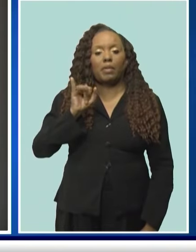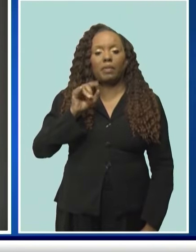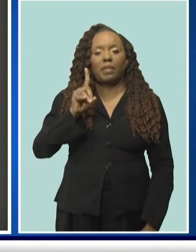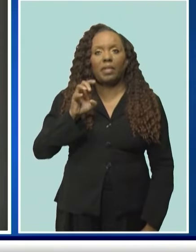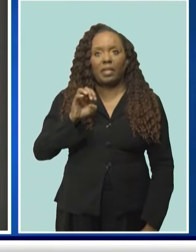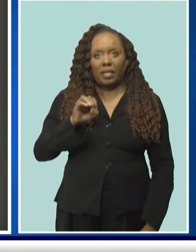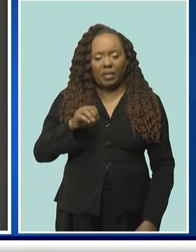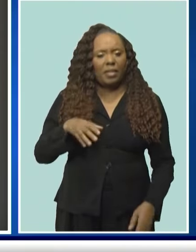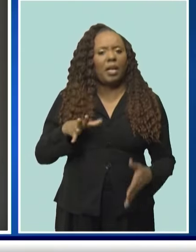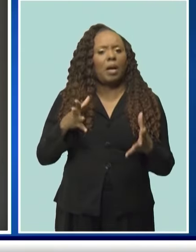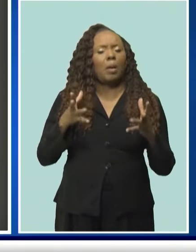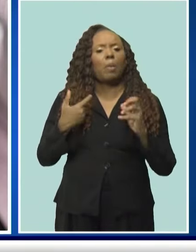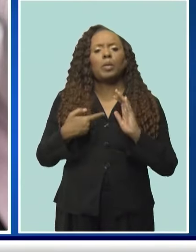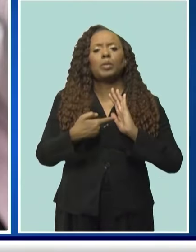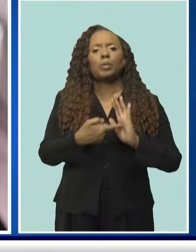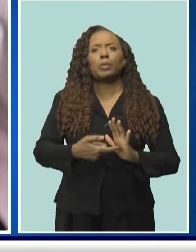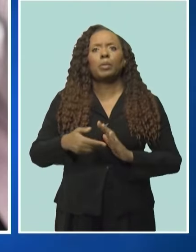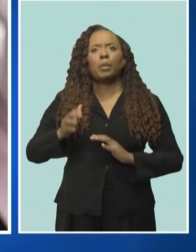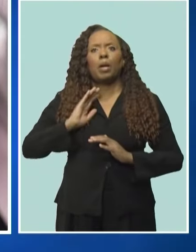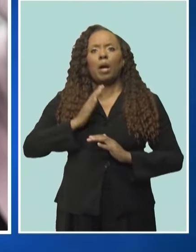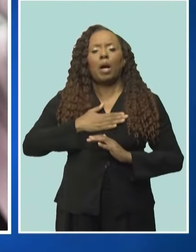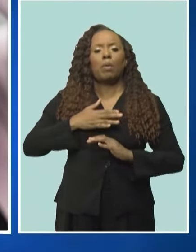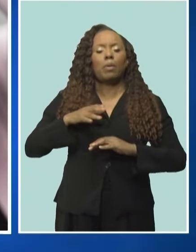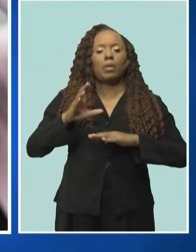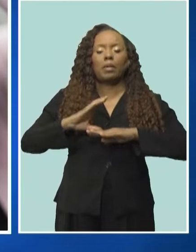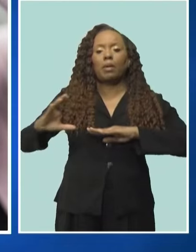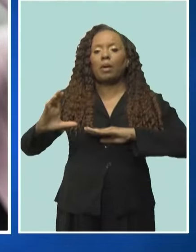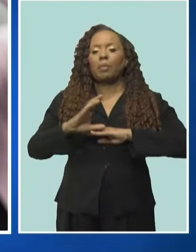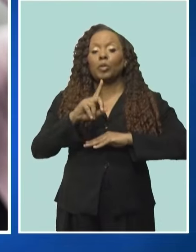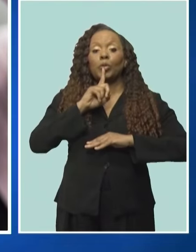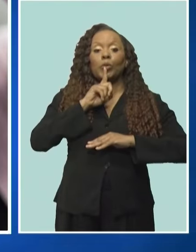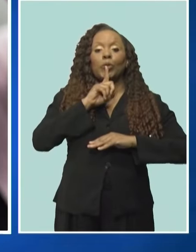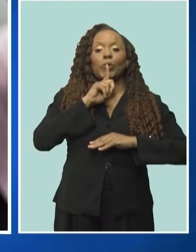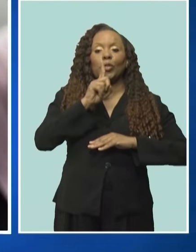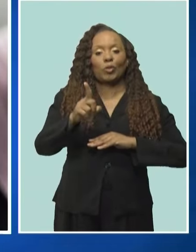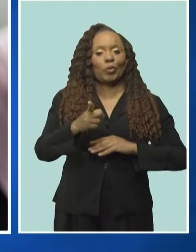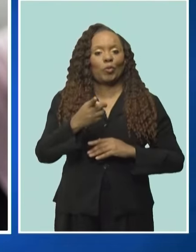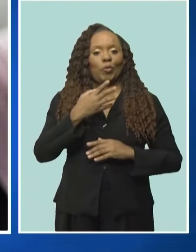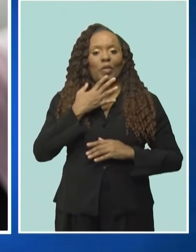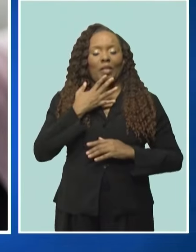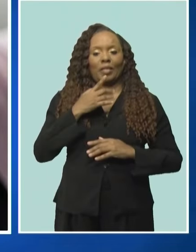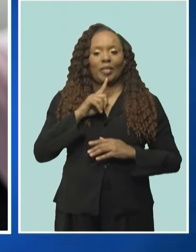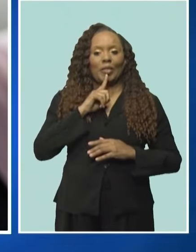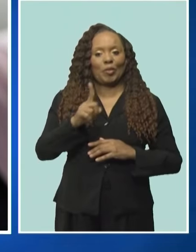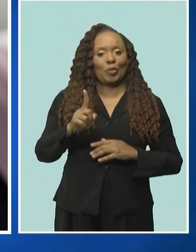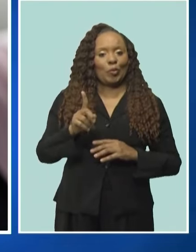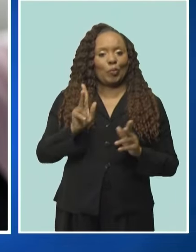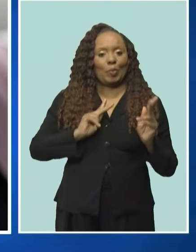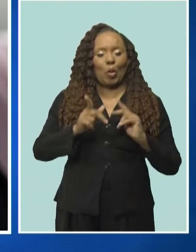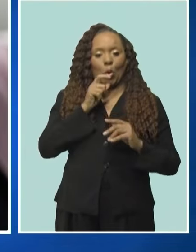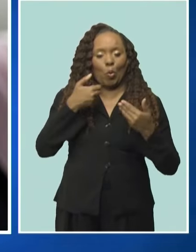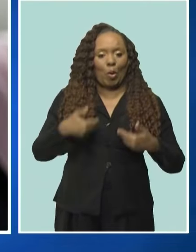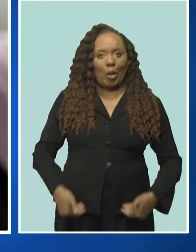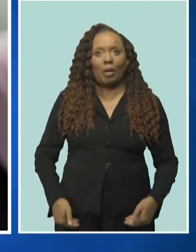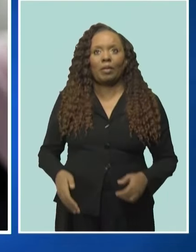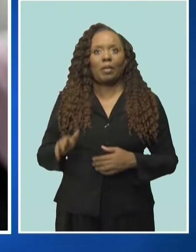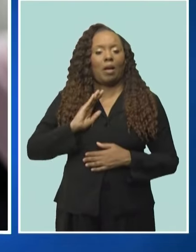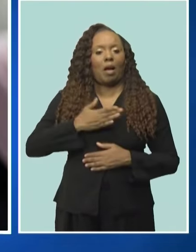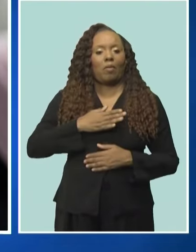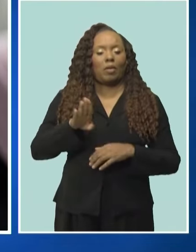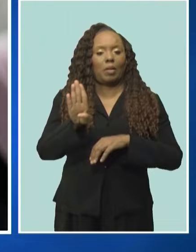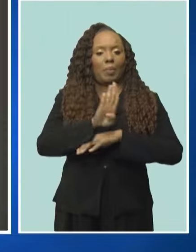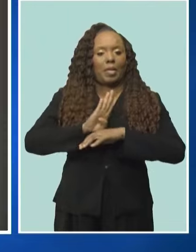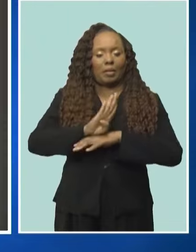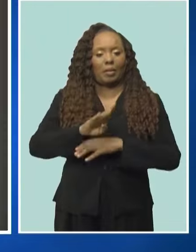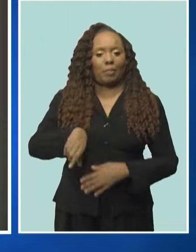and all. It's based on the Barbadian people and the resilience that we have and our own very Bajan pride. So